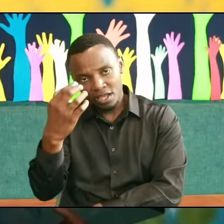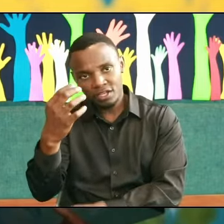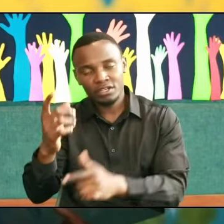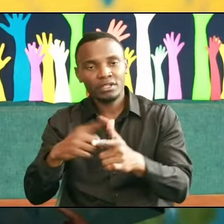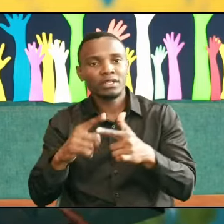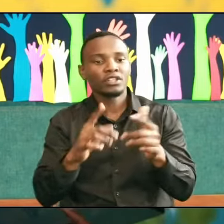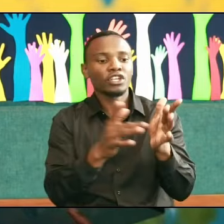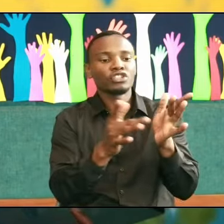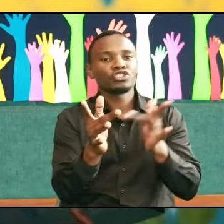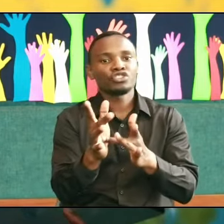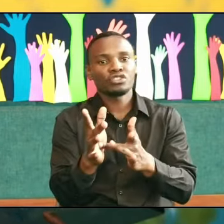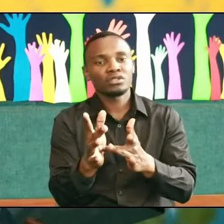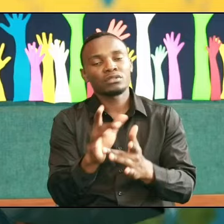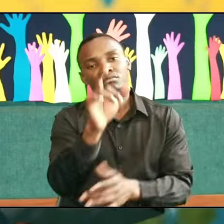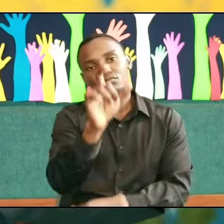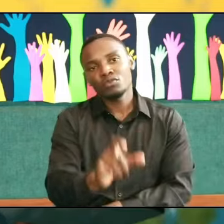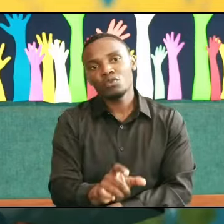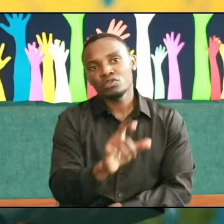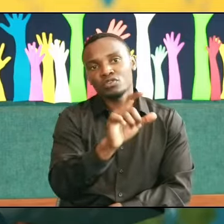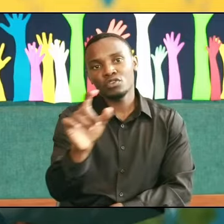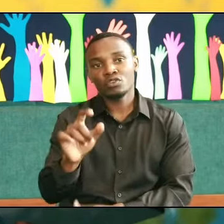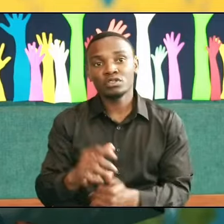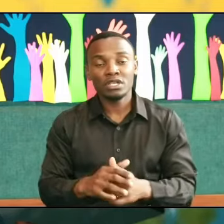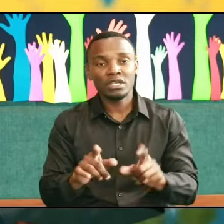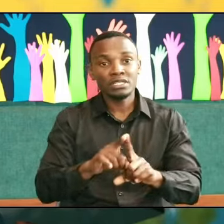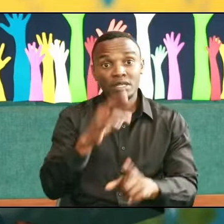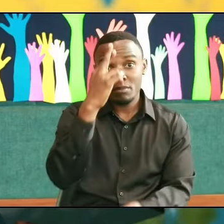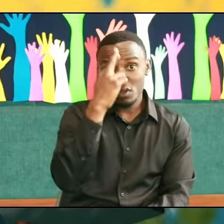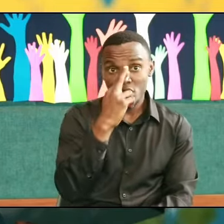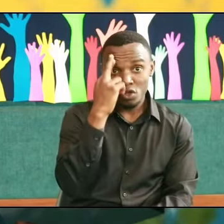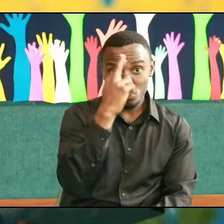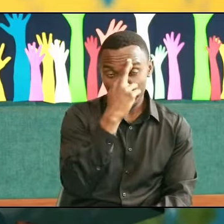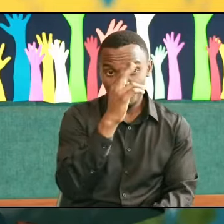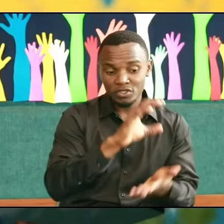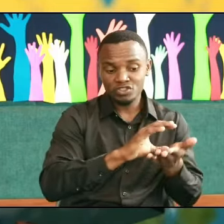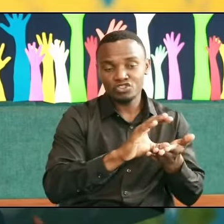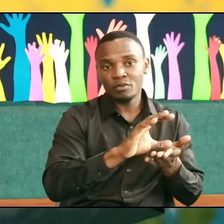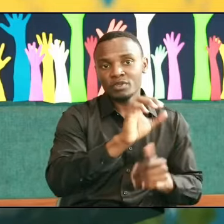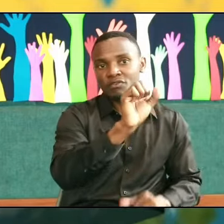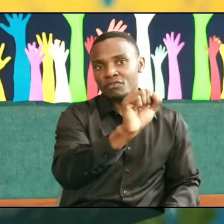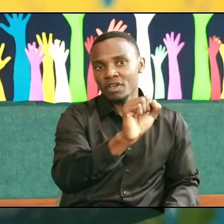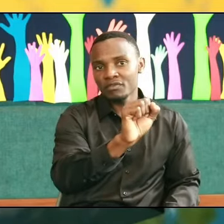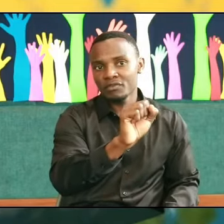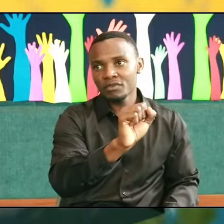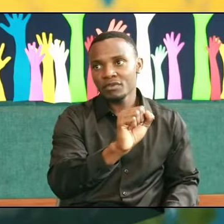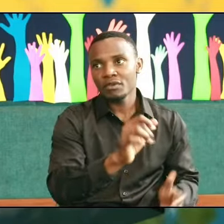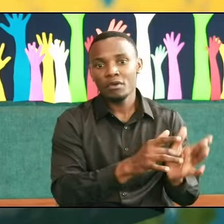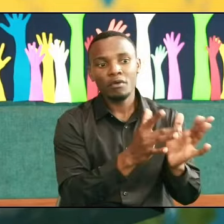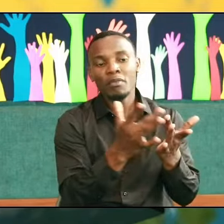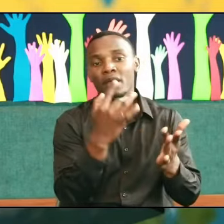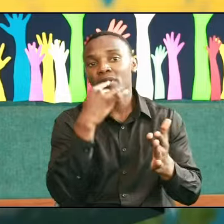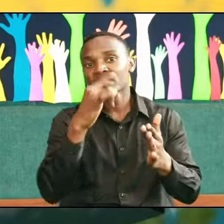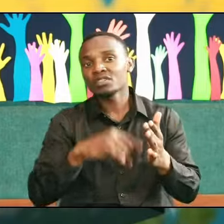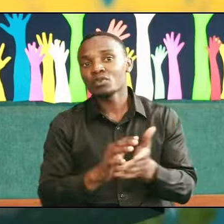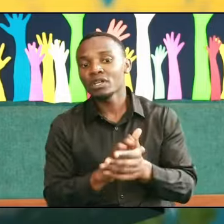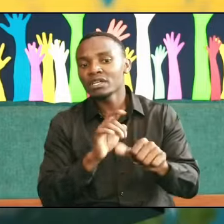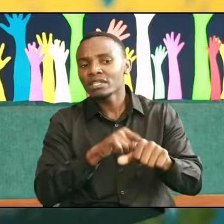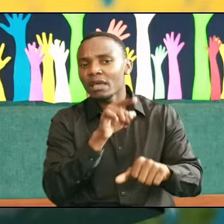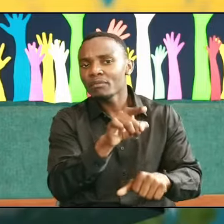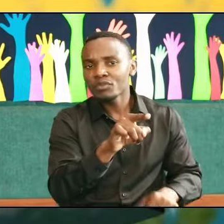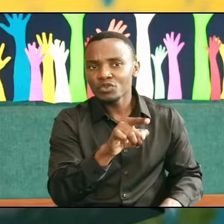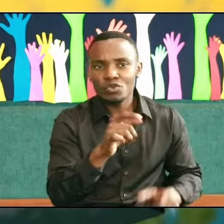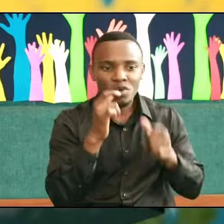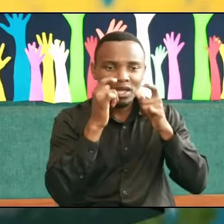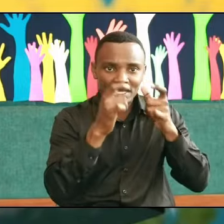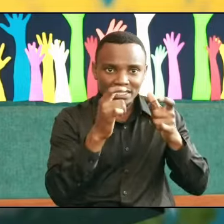Bible says in Romans chapter 5, verse 8, while we were yet sinners, what did God do? Christ died